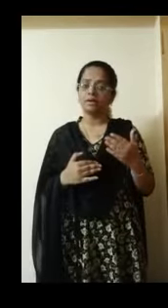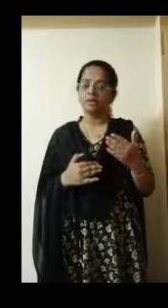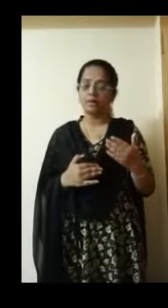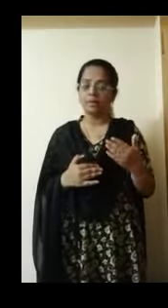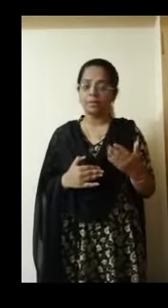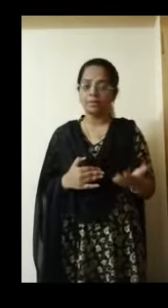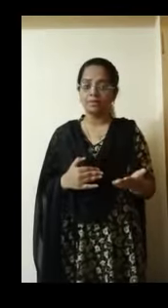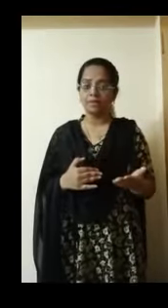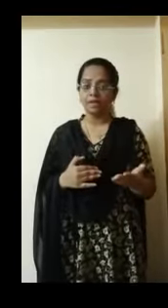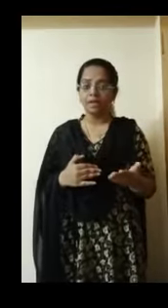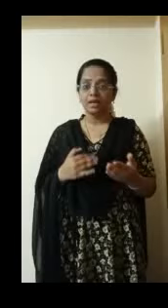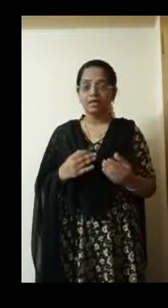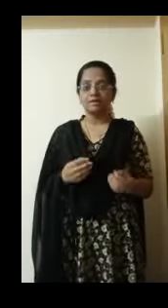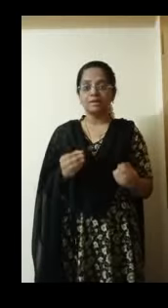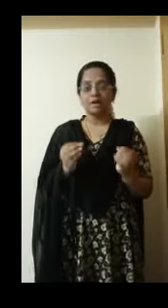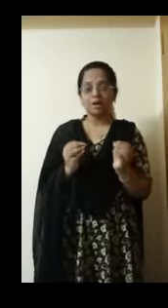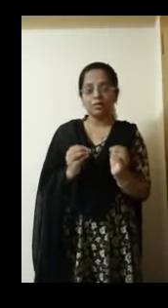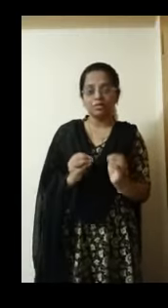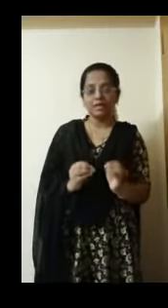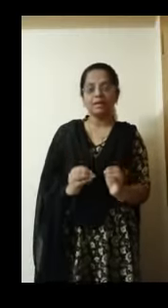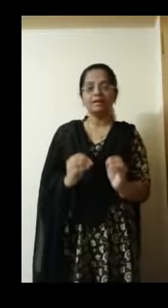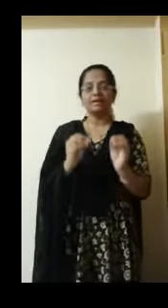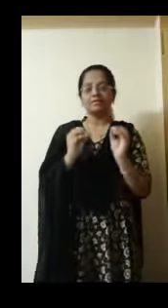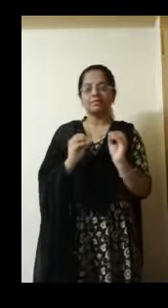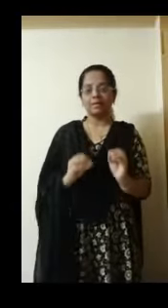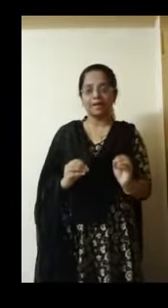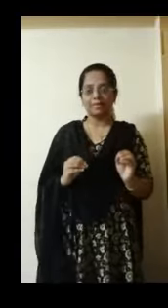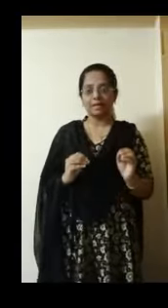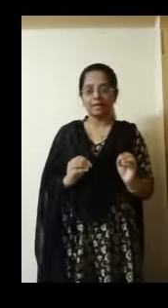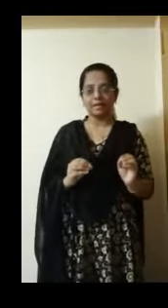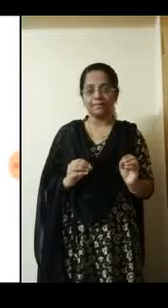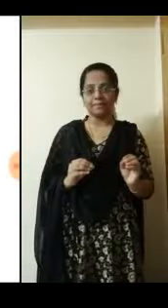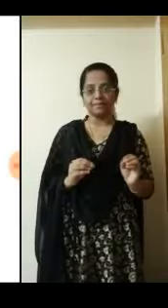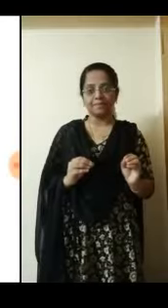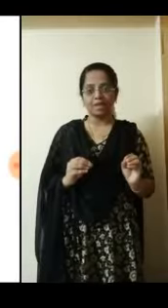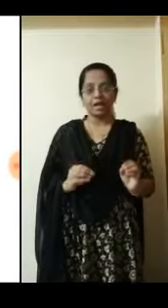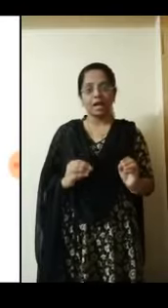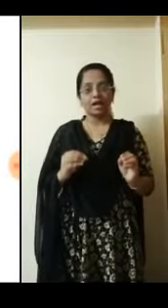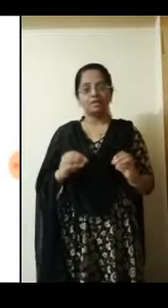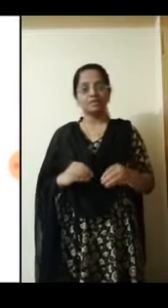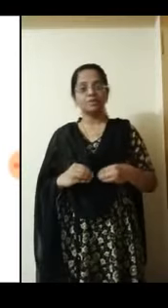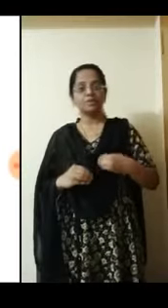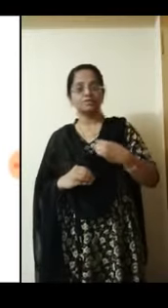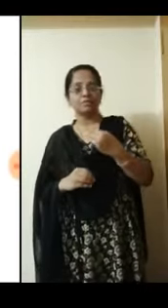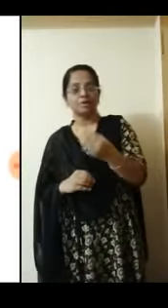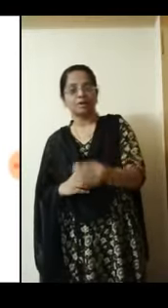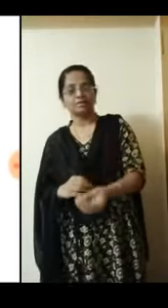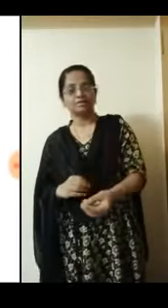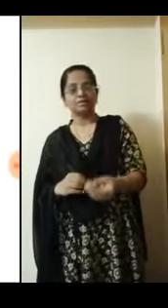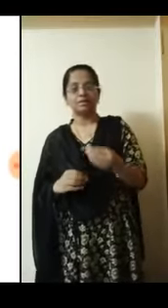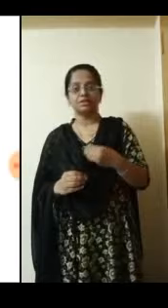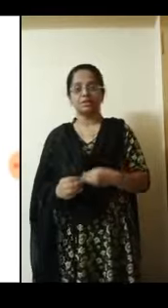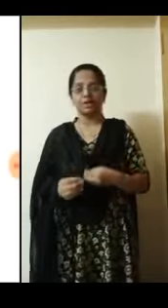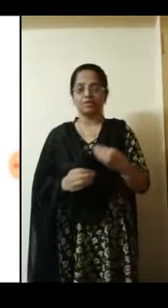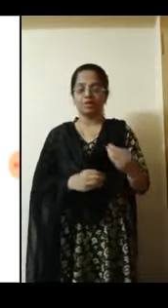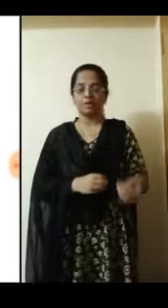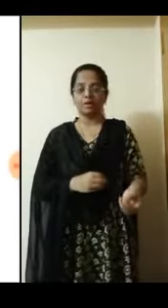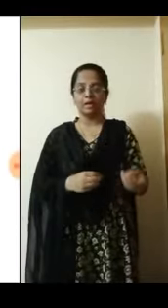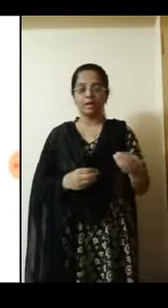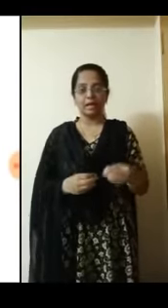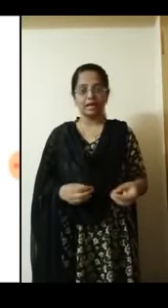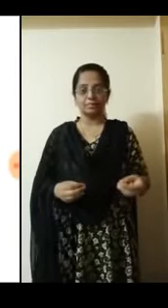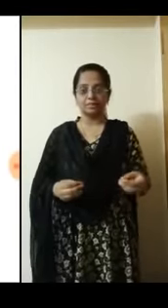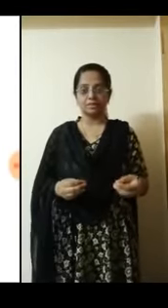a home? It is a loving family and doing for others, each and